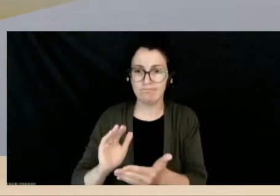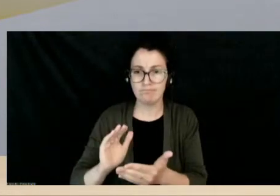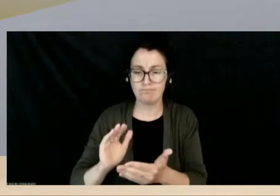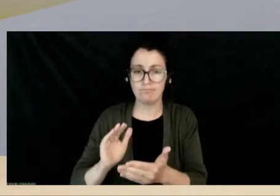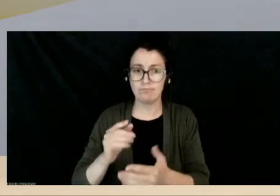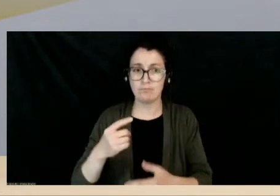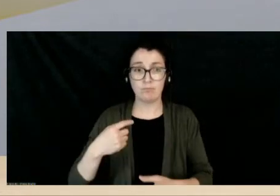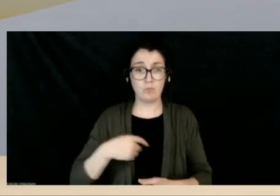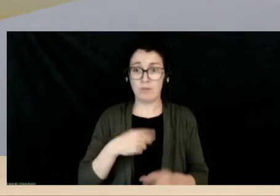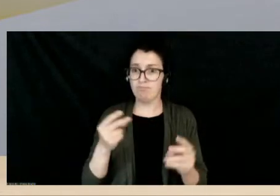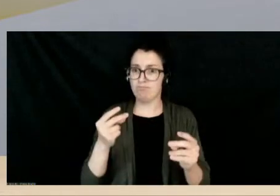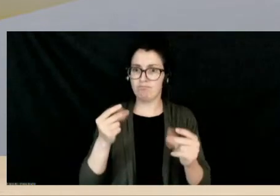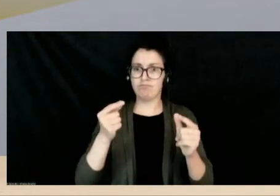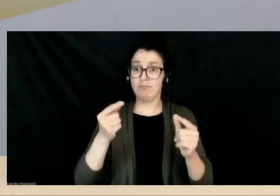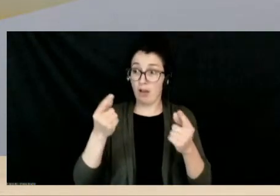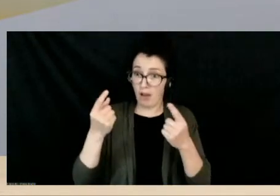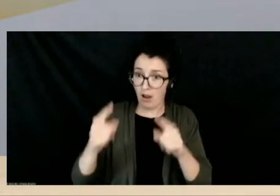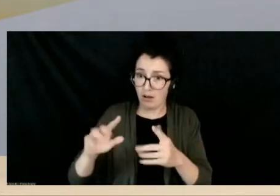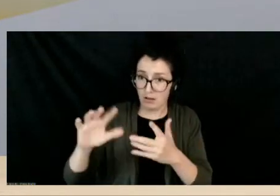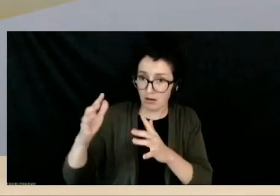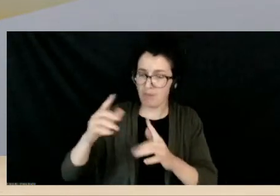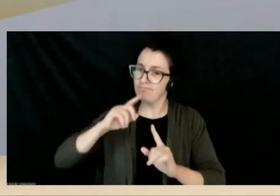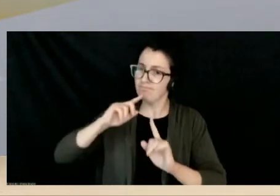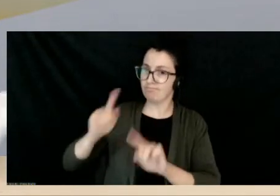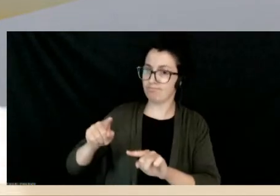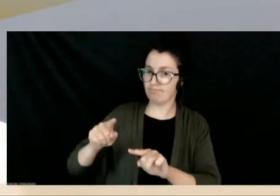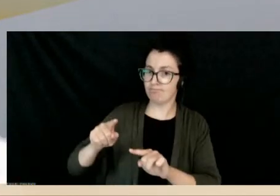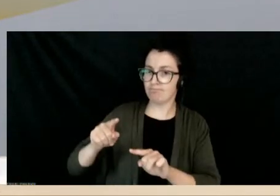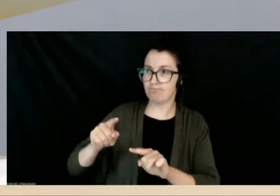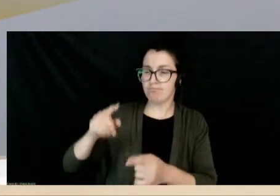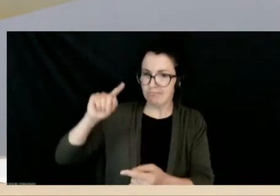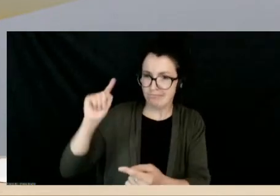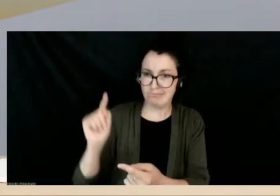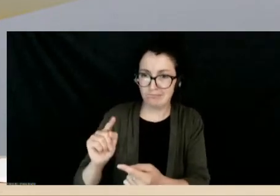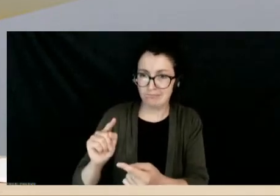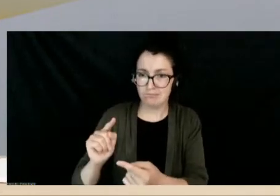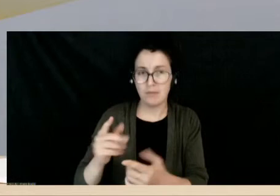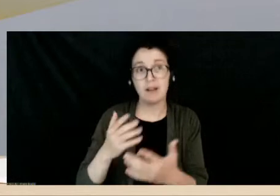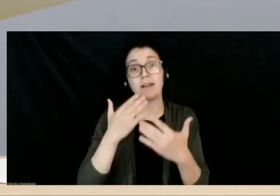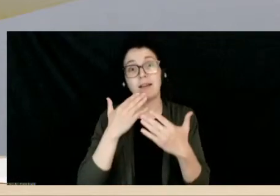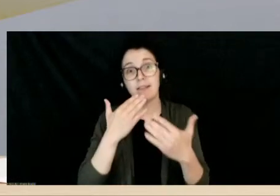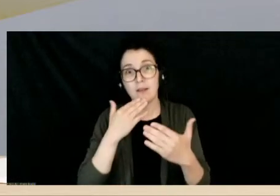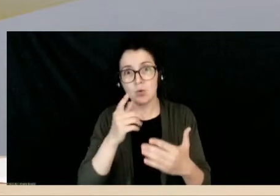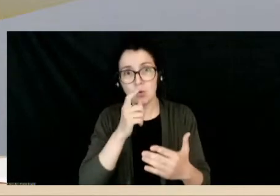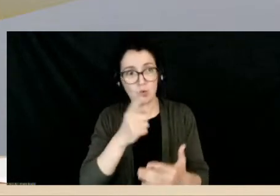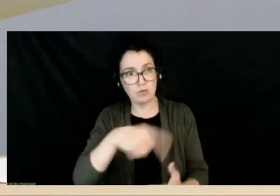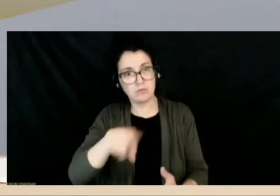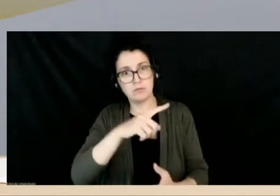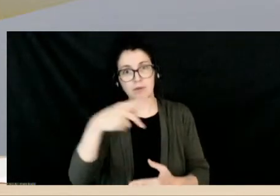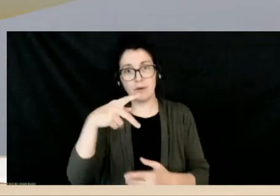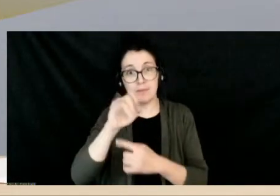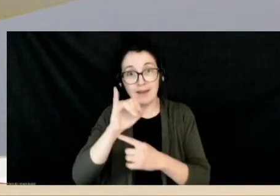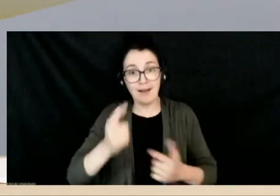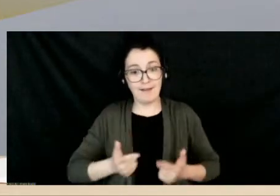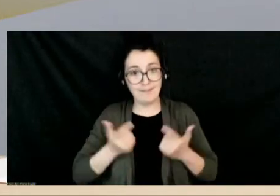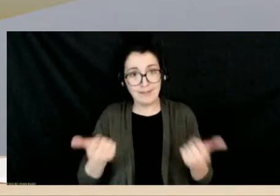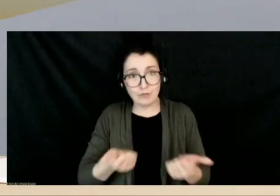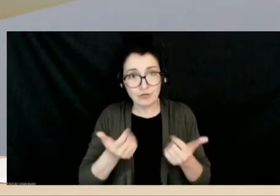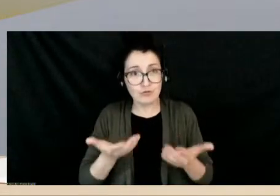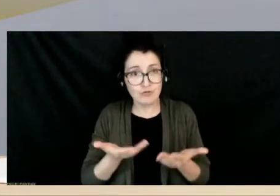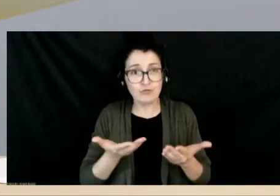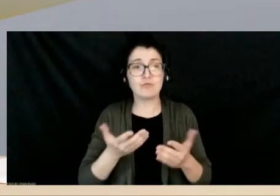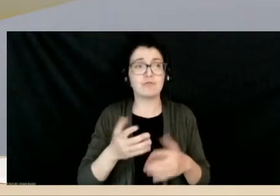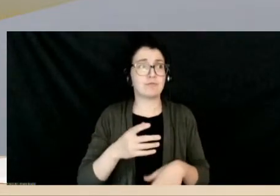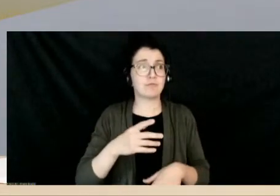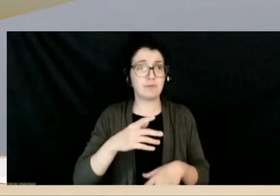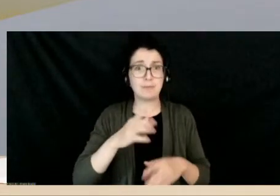when necessary, and we are grateful for the cooperation and support of island residents, businesses, organizations,